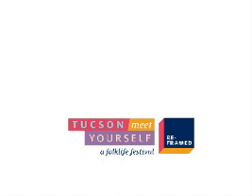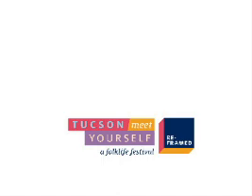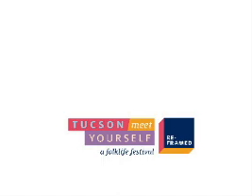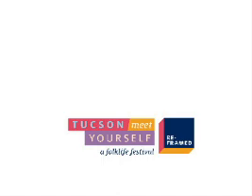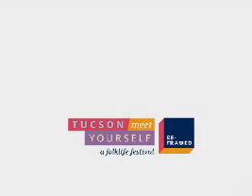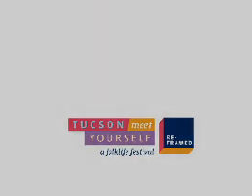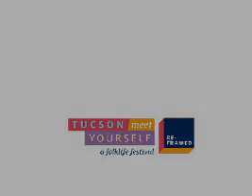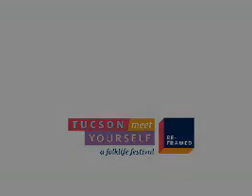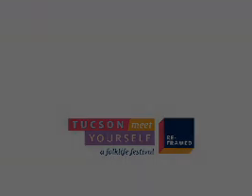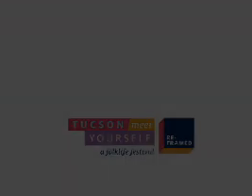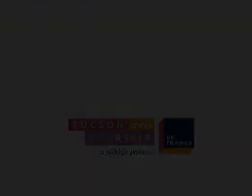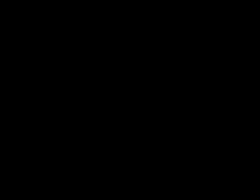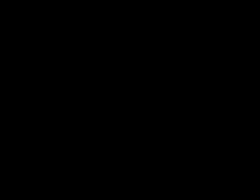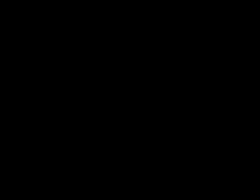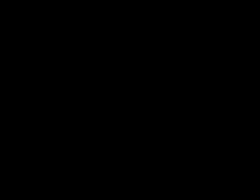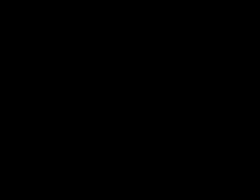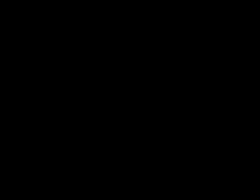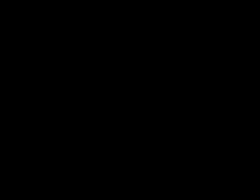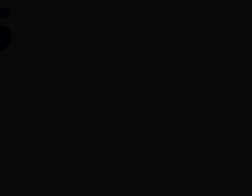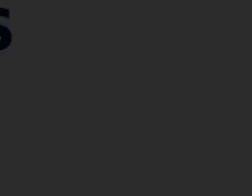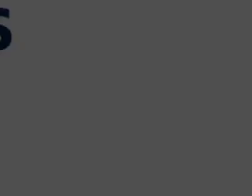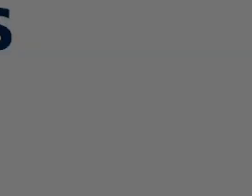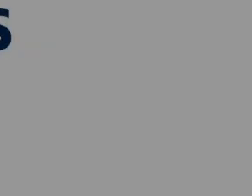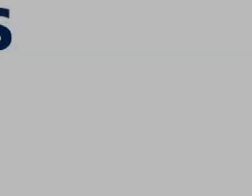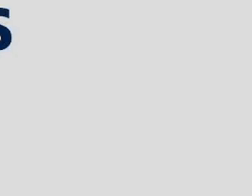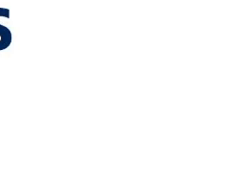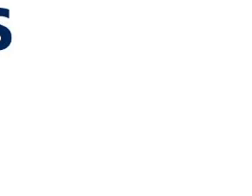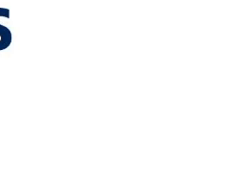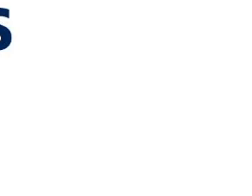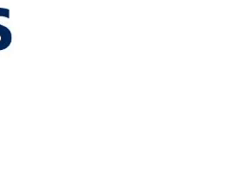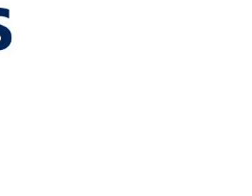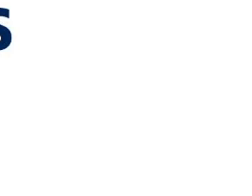La Causa. Enjoy the program.